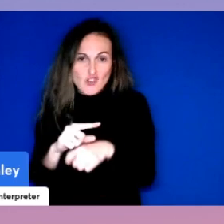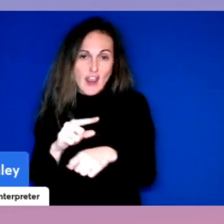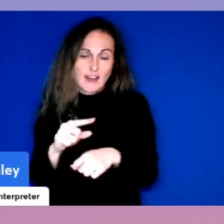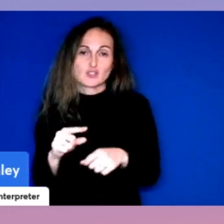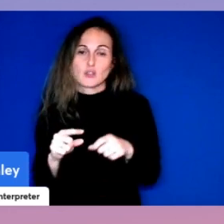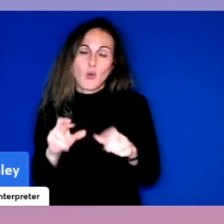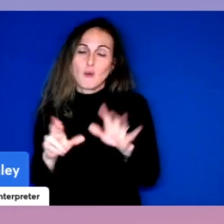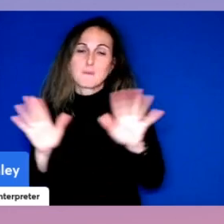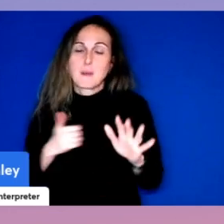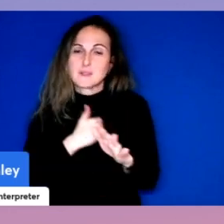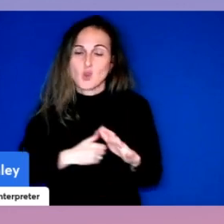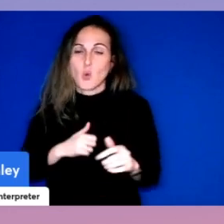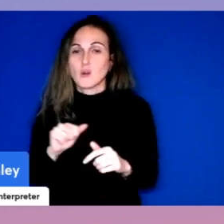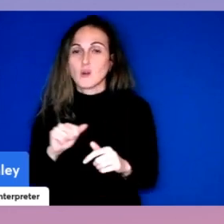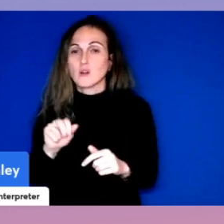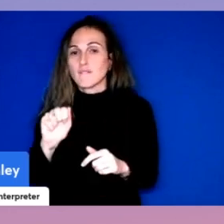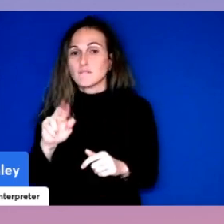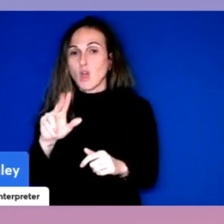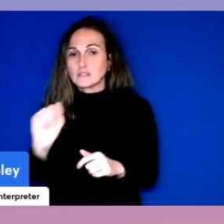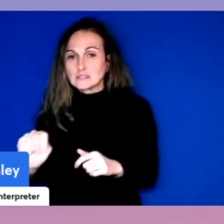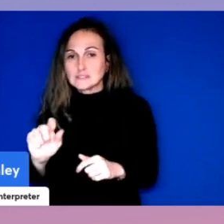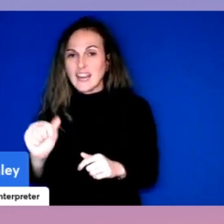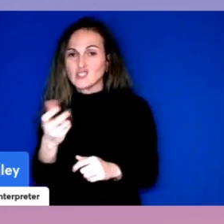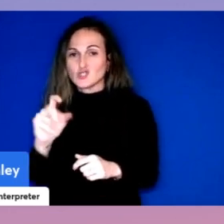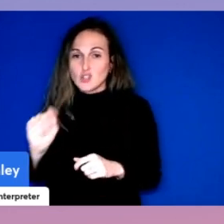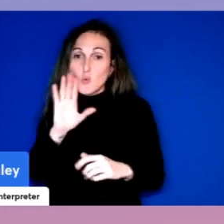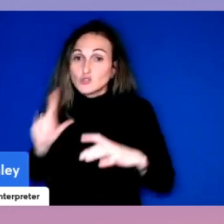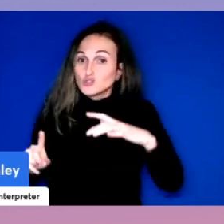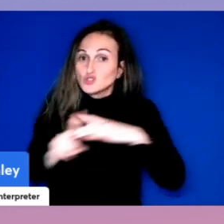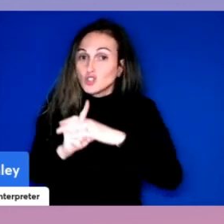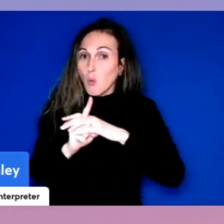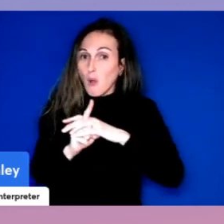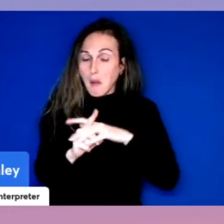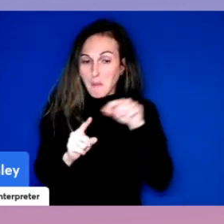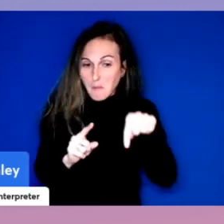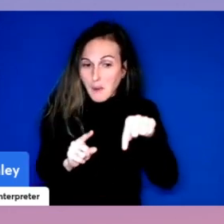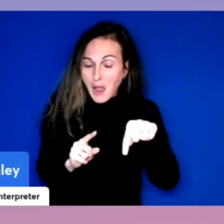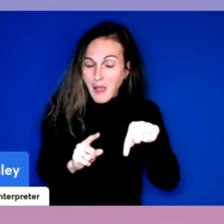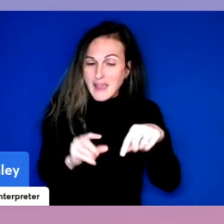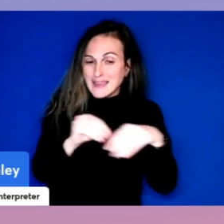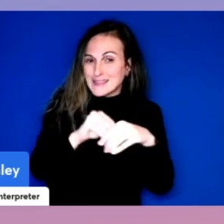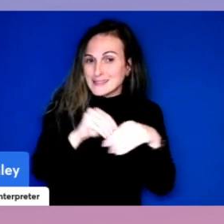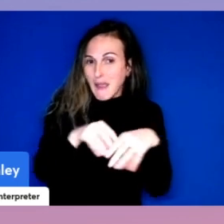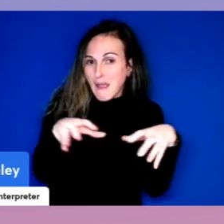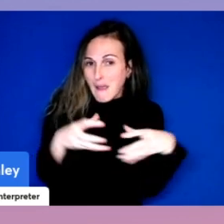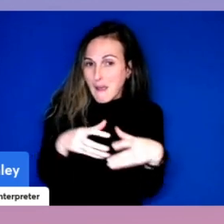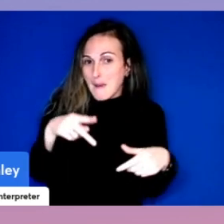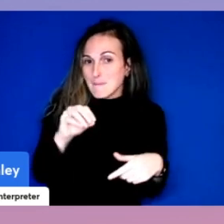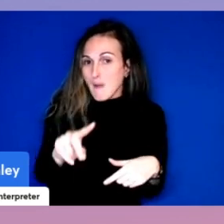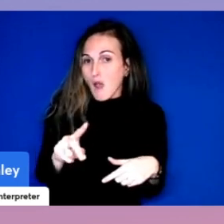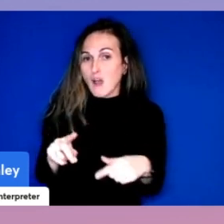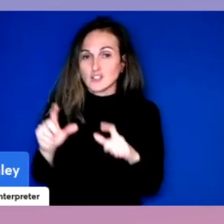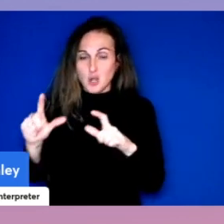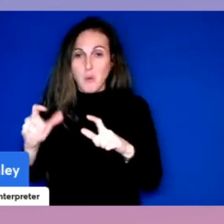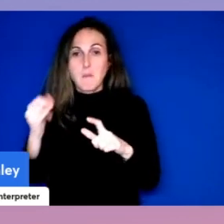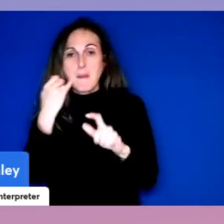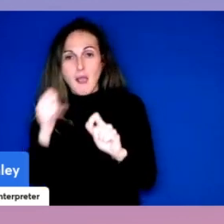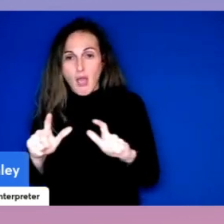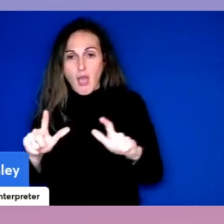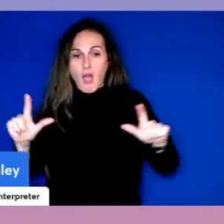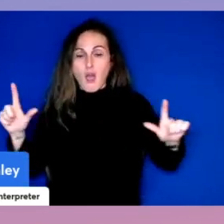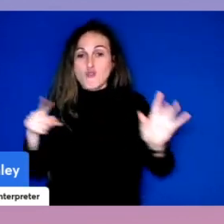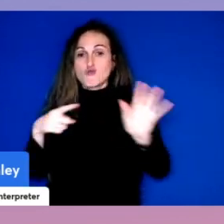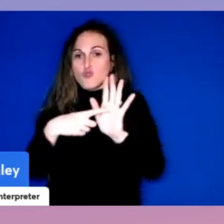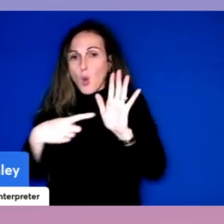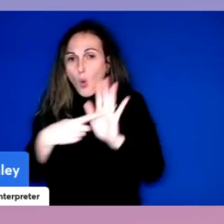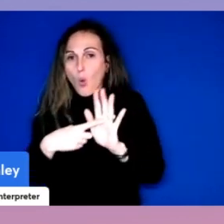a Vault agent show up inside of our pod. So here's the annotation. If I make this a bit bigger, maybe to see